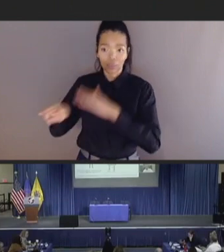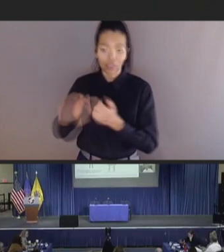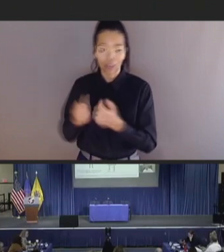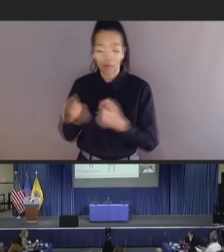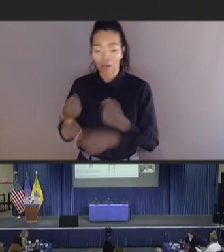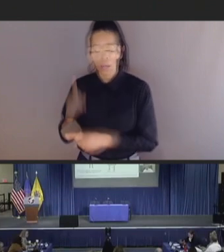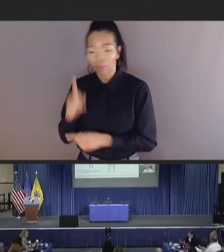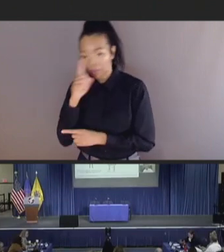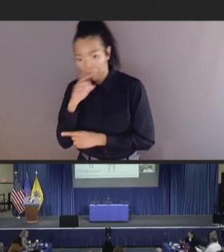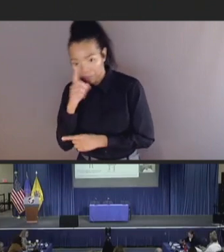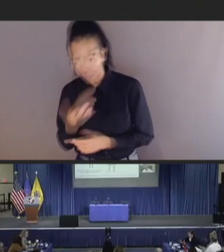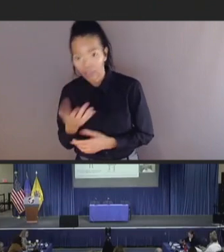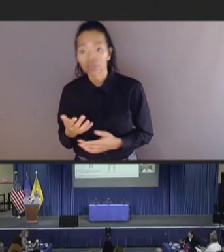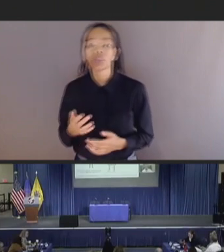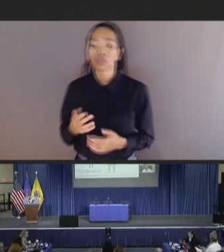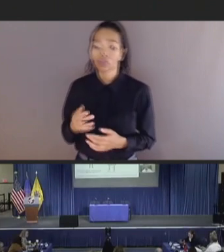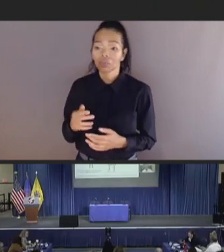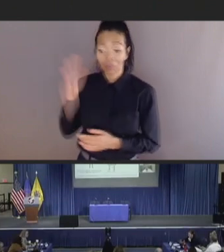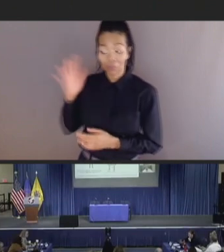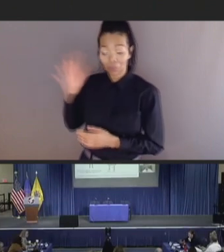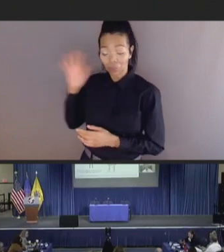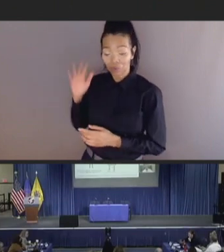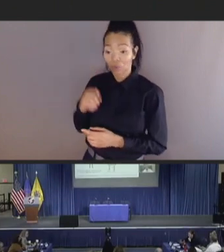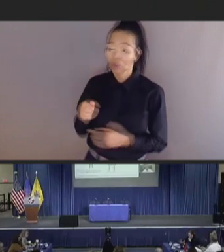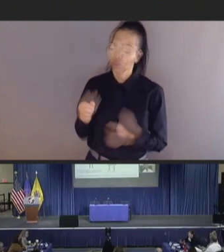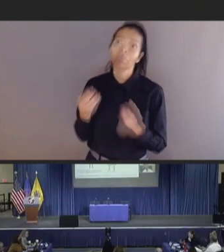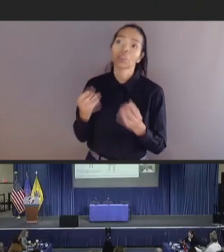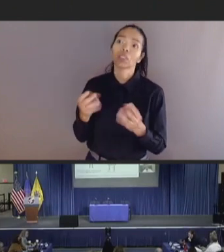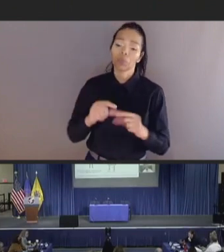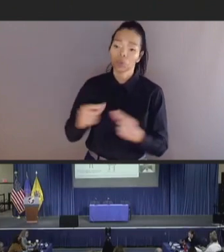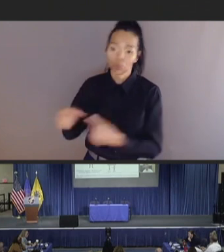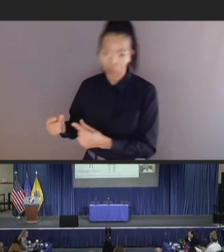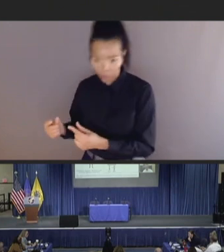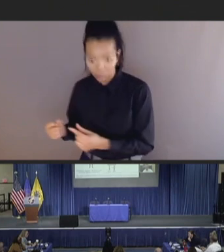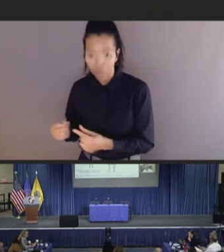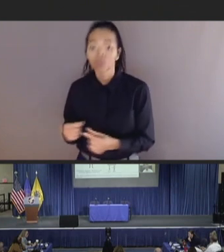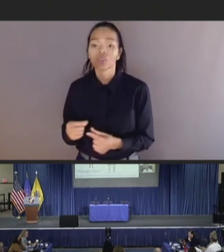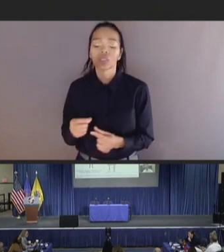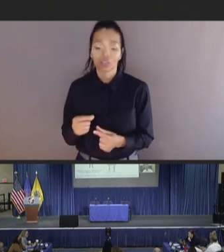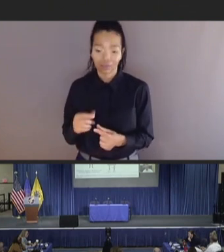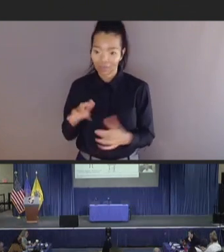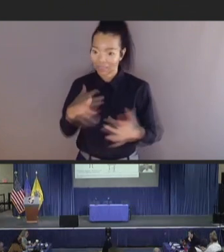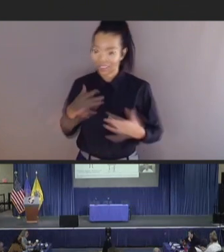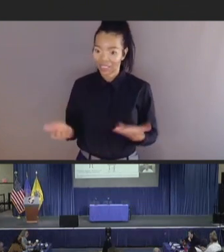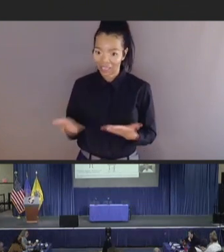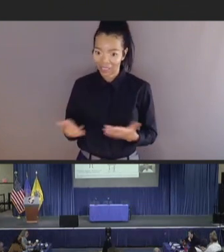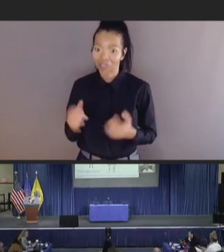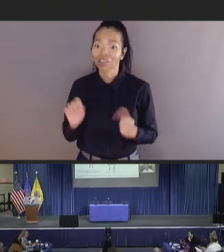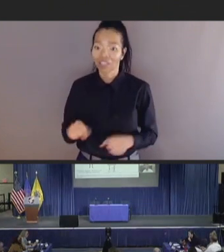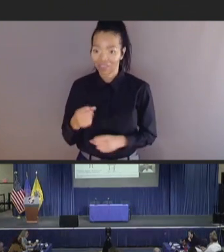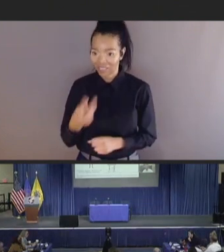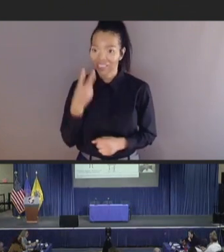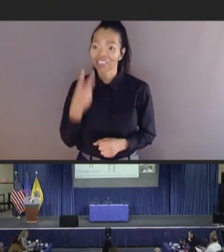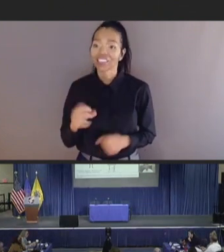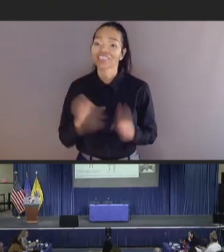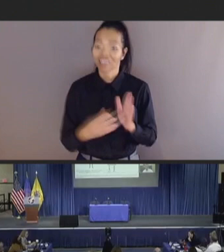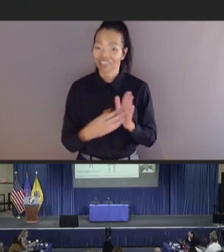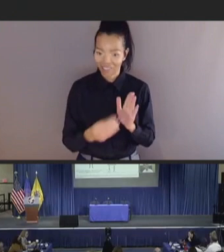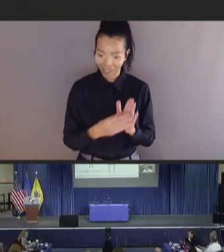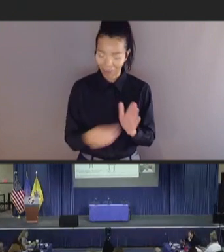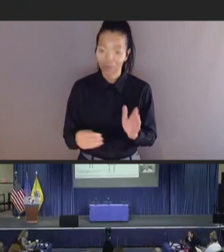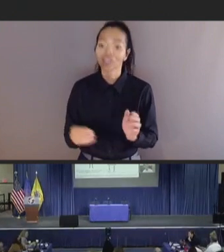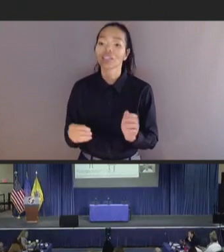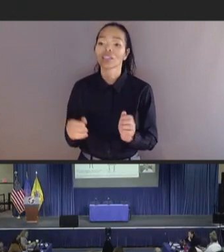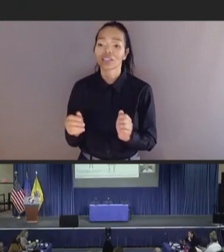done only by us, but previous to us by many, many groups that are cited here, they can then be mimicked in the response they